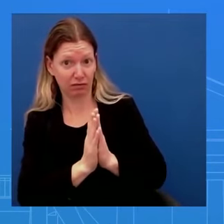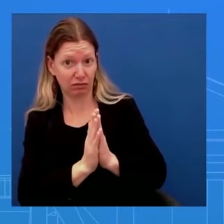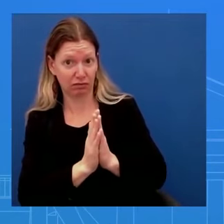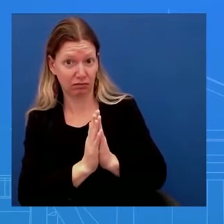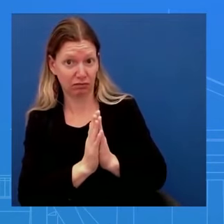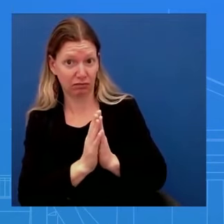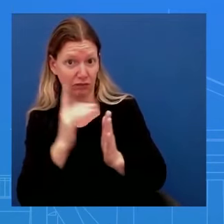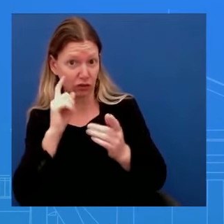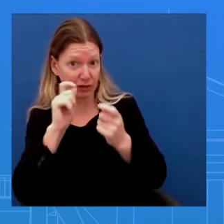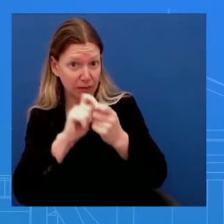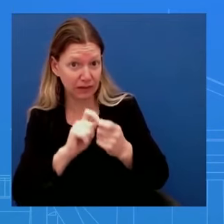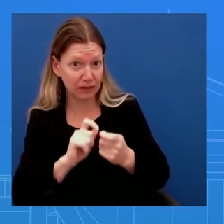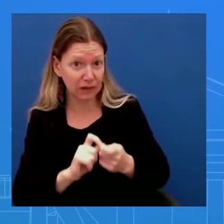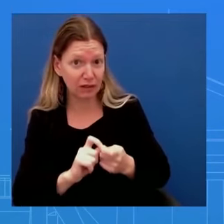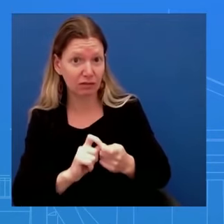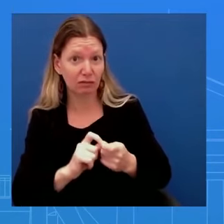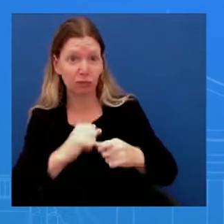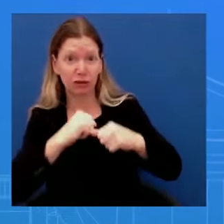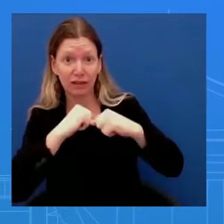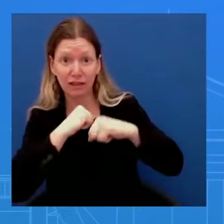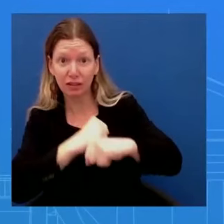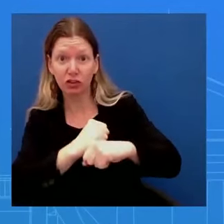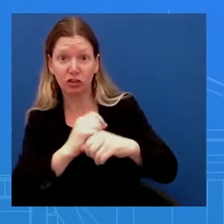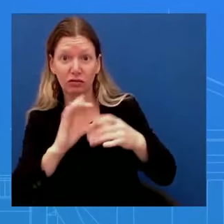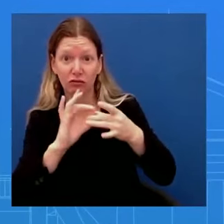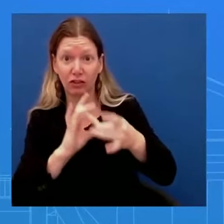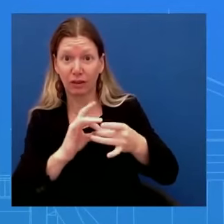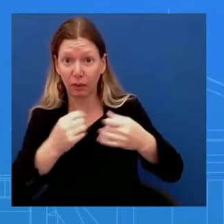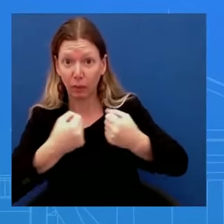about that request or how that was received? I don't have anything more to share.